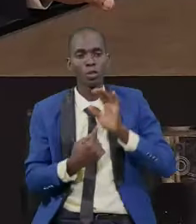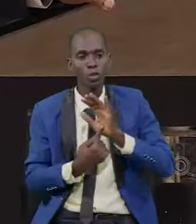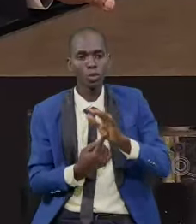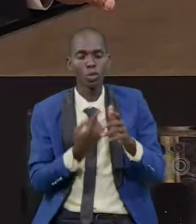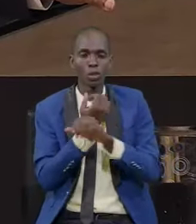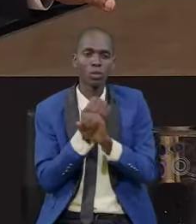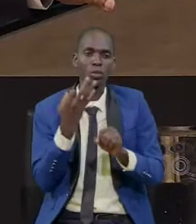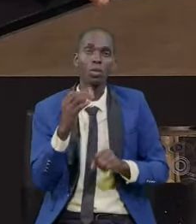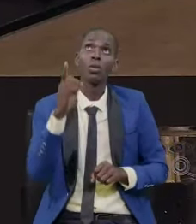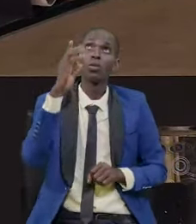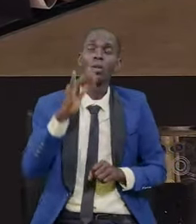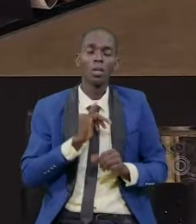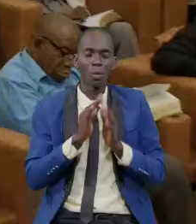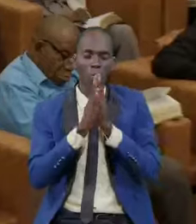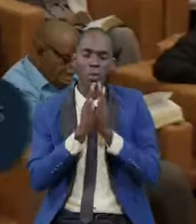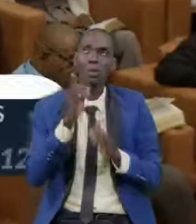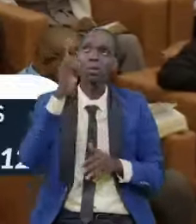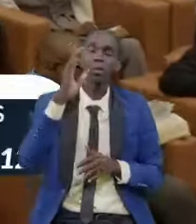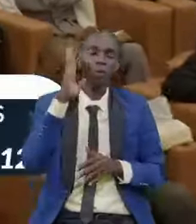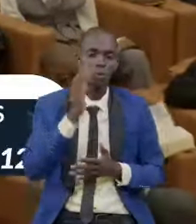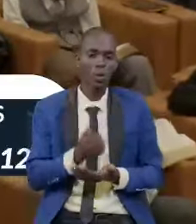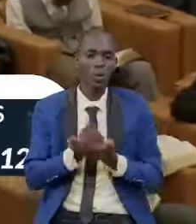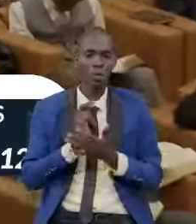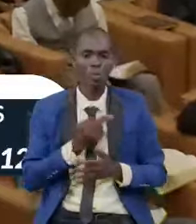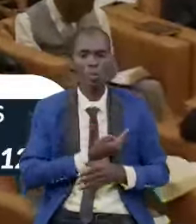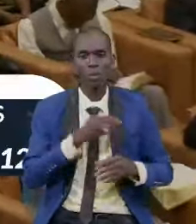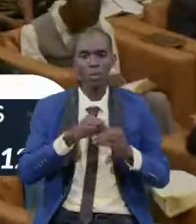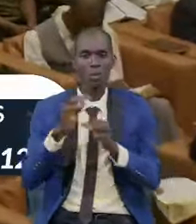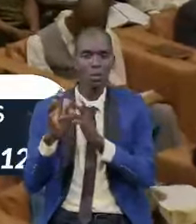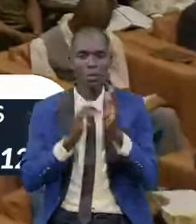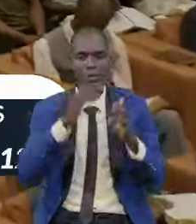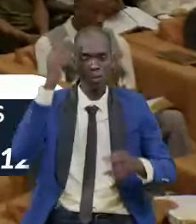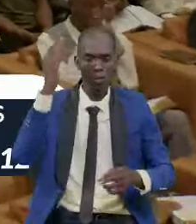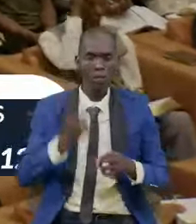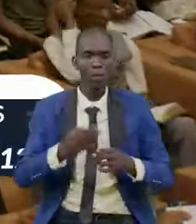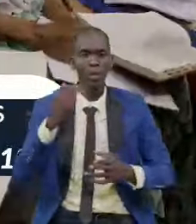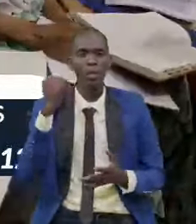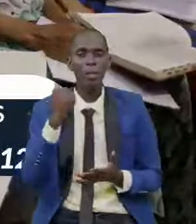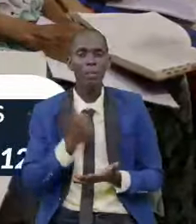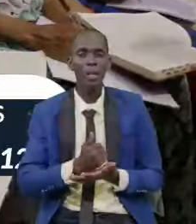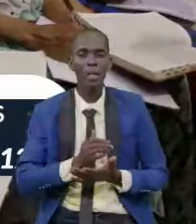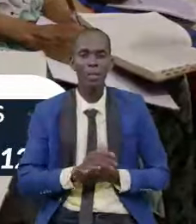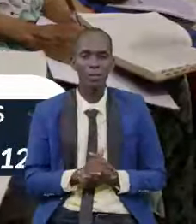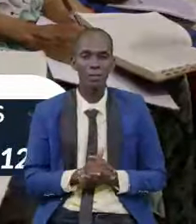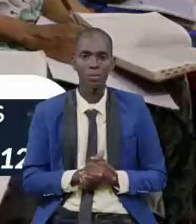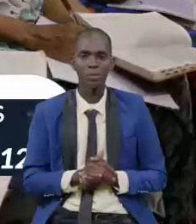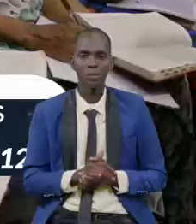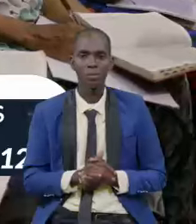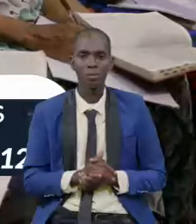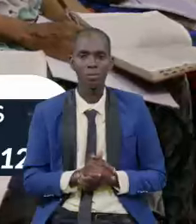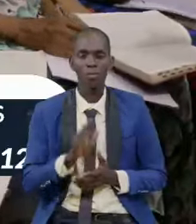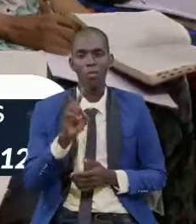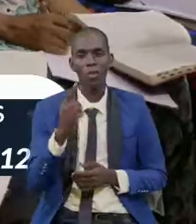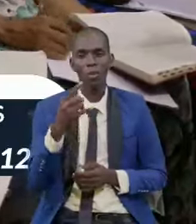us in Jesus' name. A good, good headquarters, say amen. First